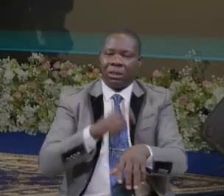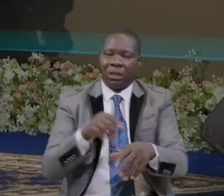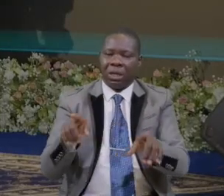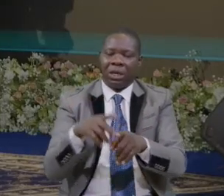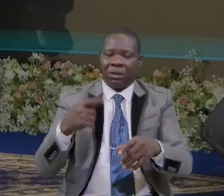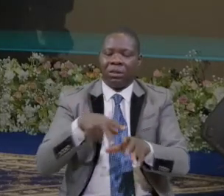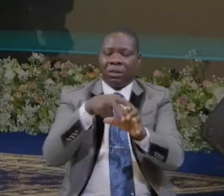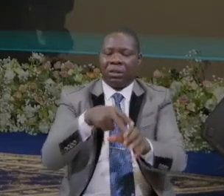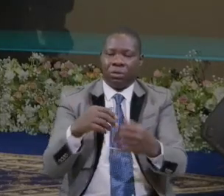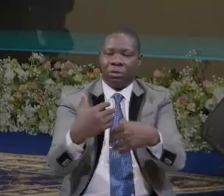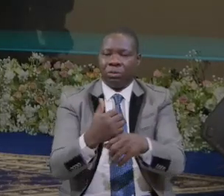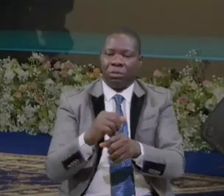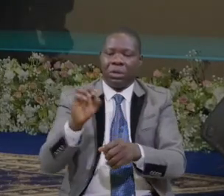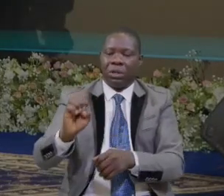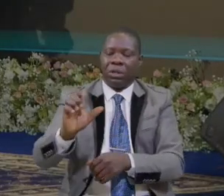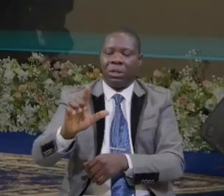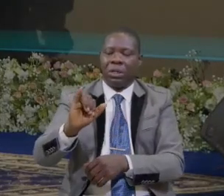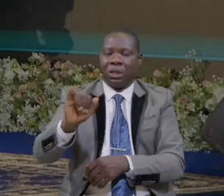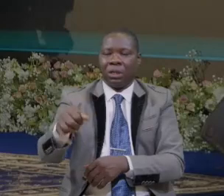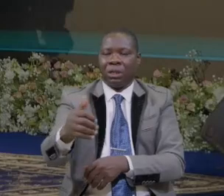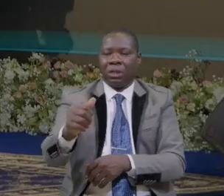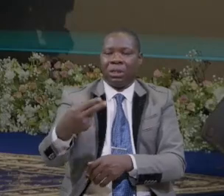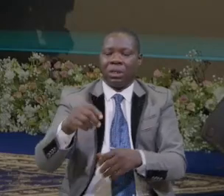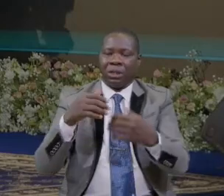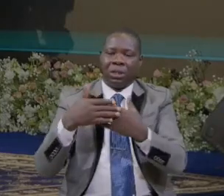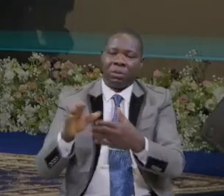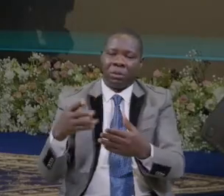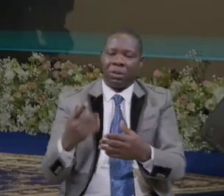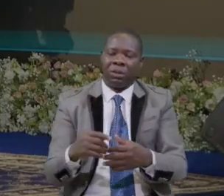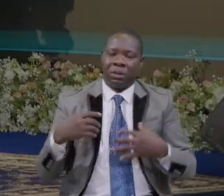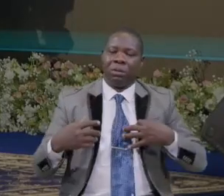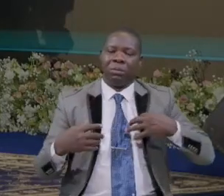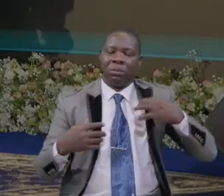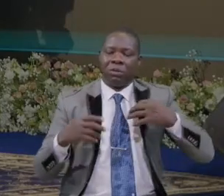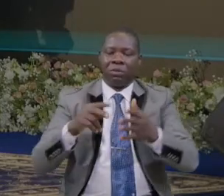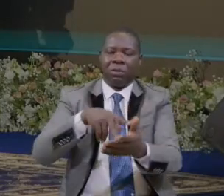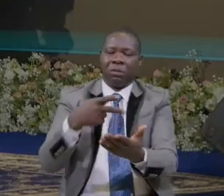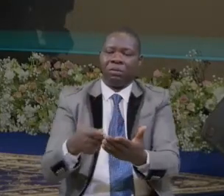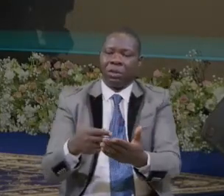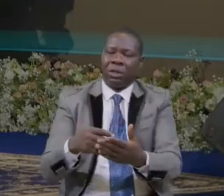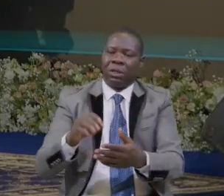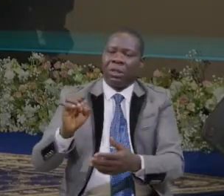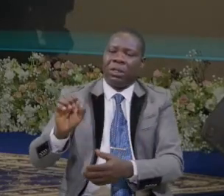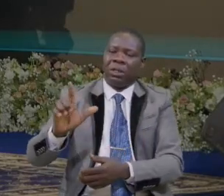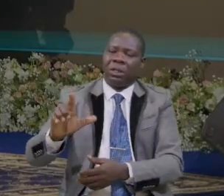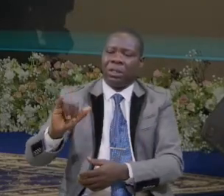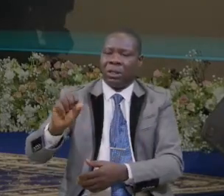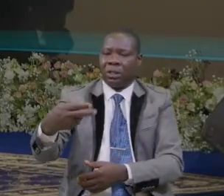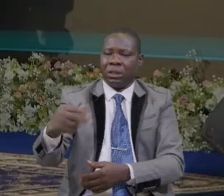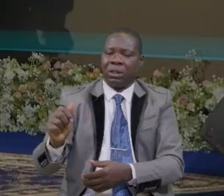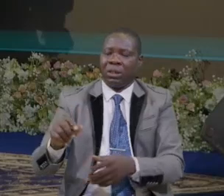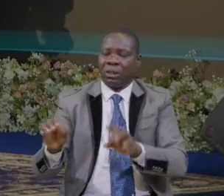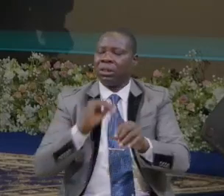fell. He didn't have to ask, should I take the mantle? Elijah is gone, the mantle is